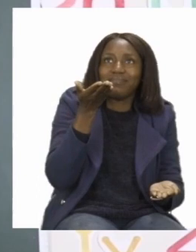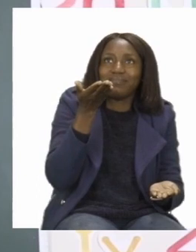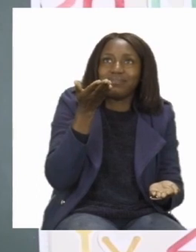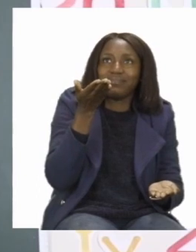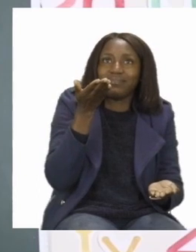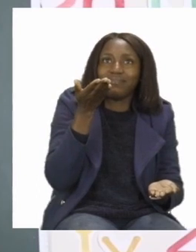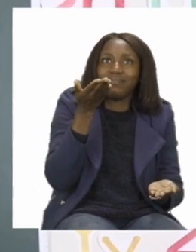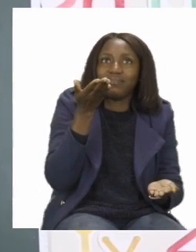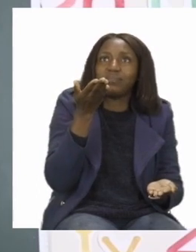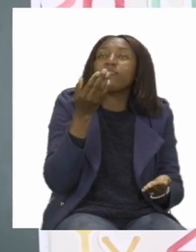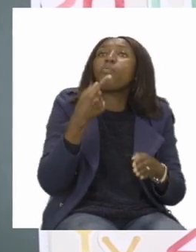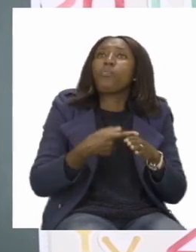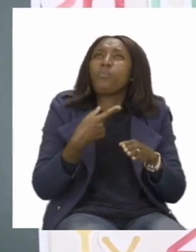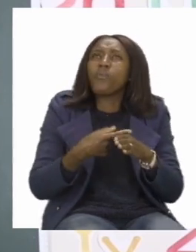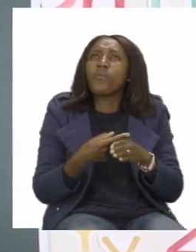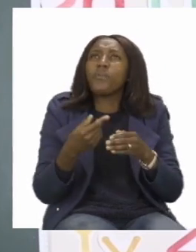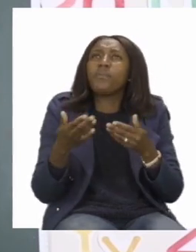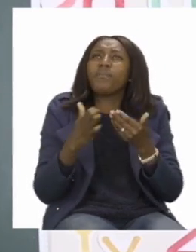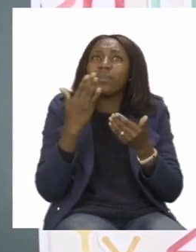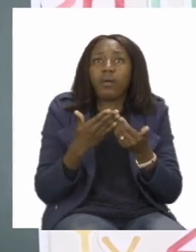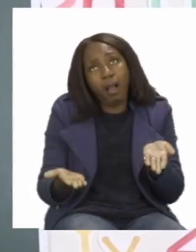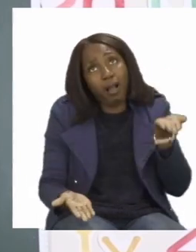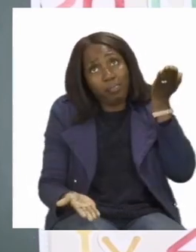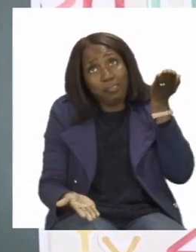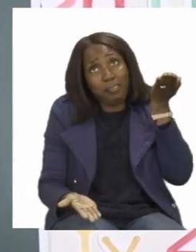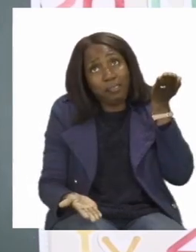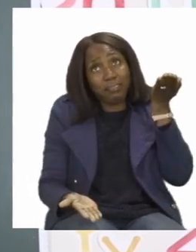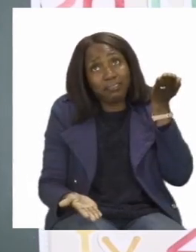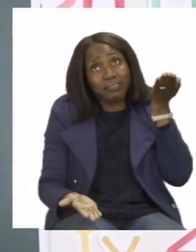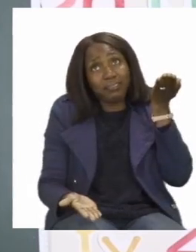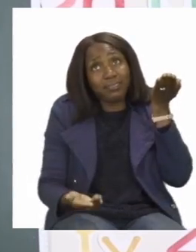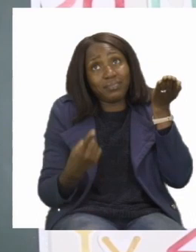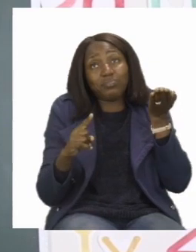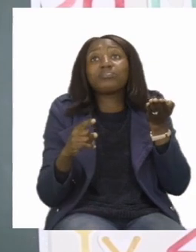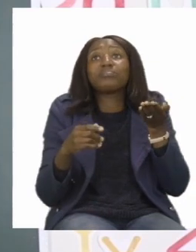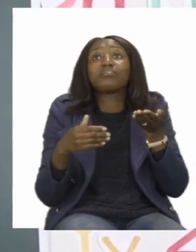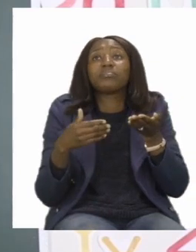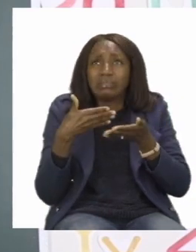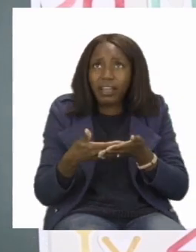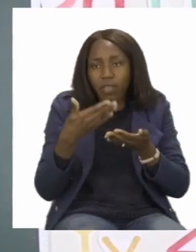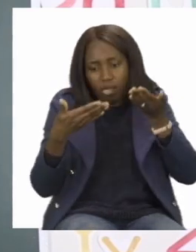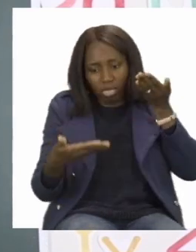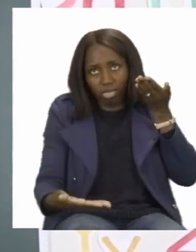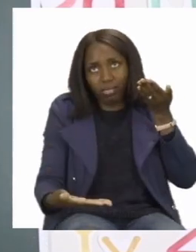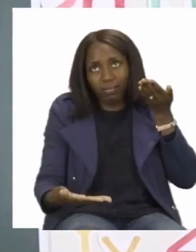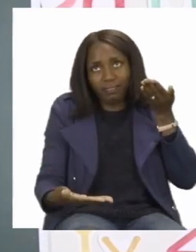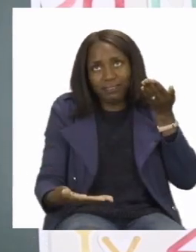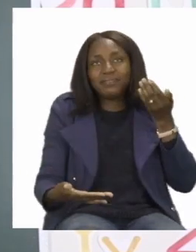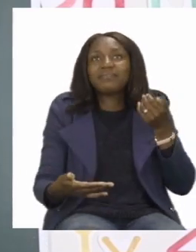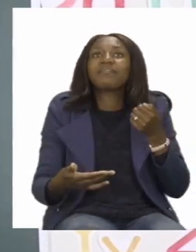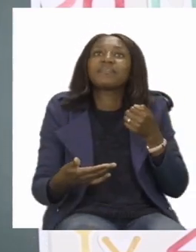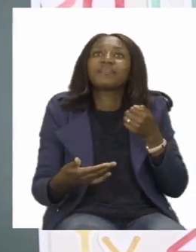So whatever is lighter will be high in the air, just like a seesaw. So if we say